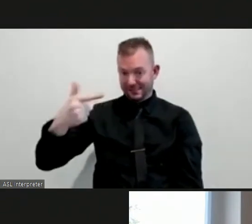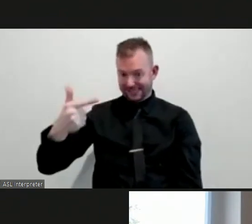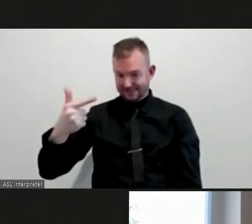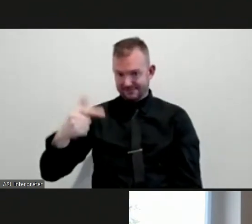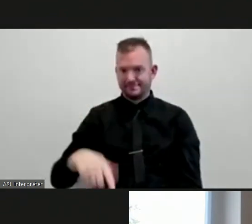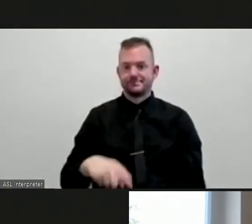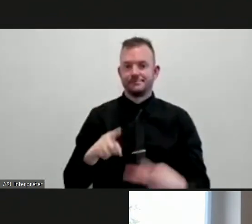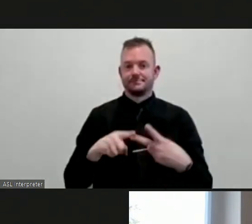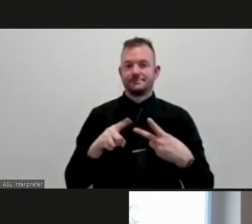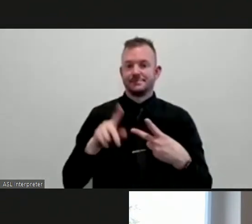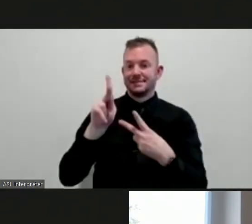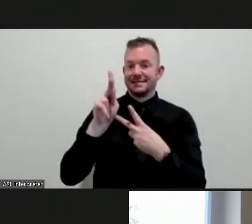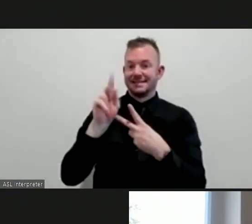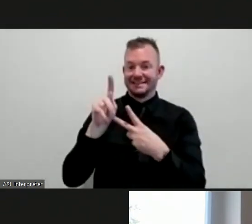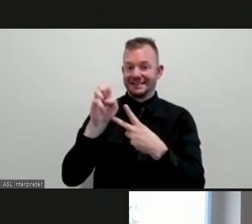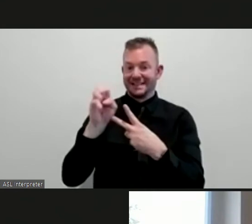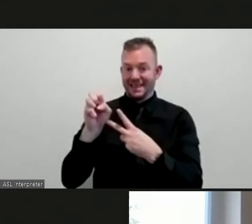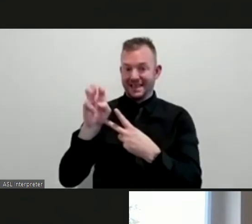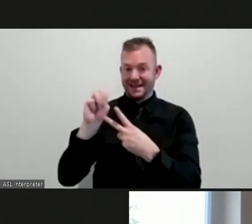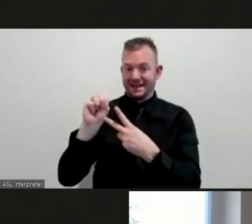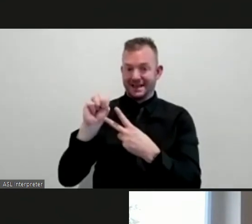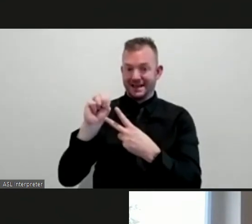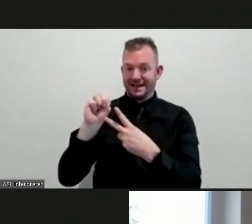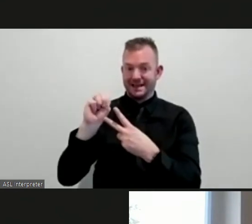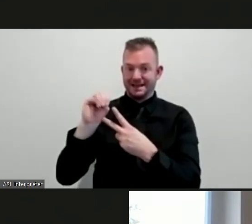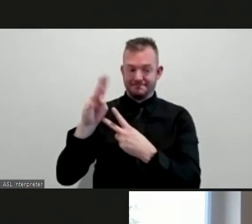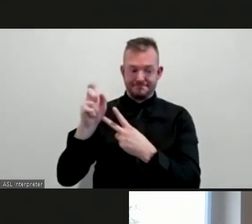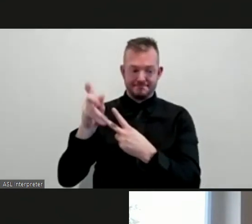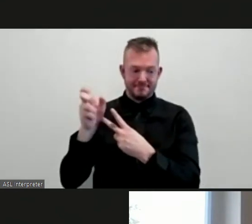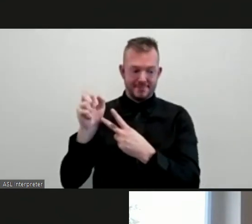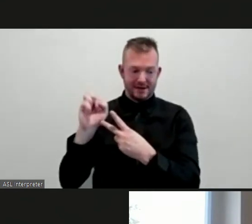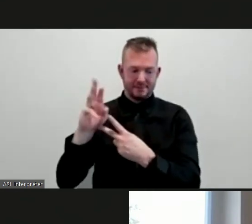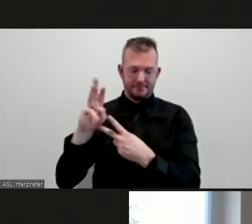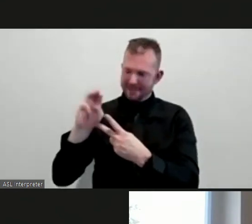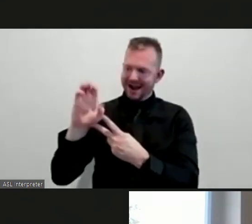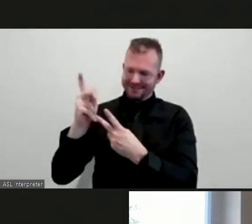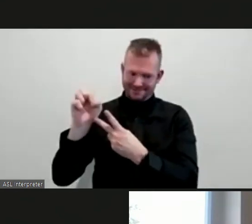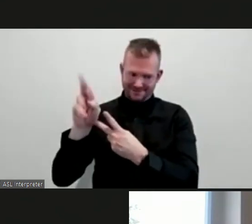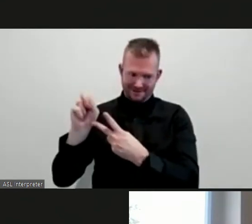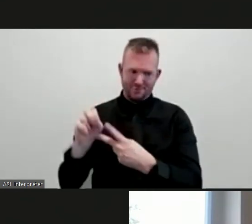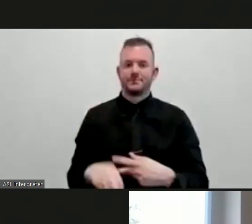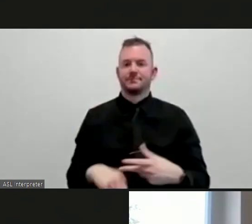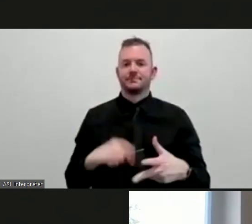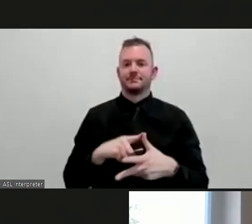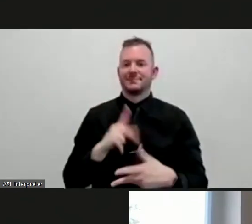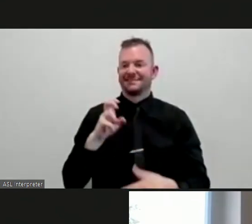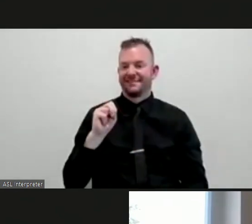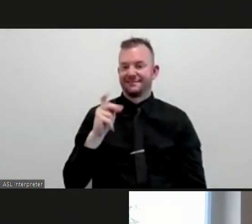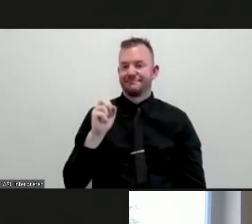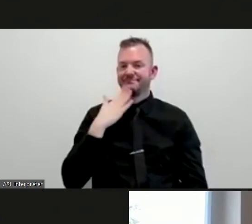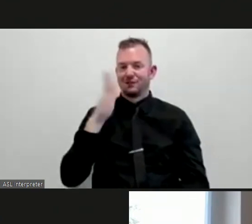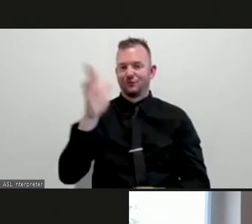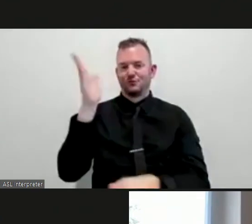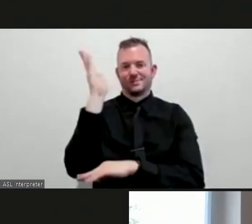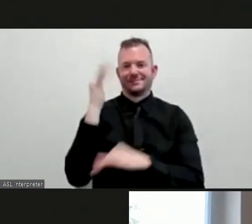McIntyre, Kevin Klein, and Scott Sherman, as well as our interpreters. And I hope you guys have a great rest of your day. Thank you.